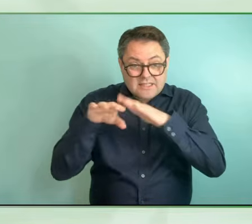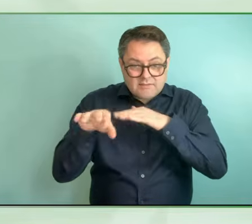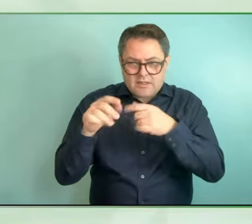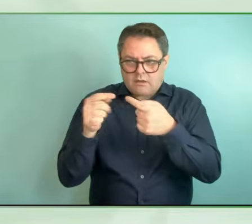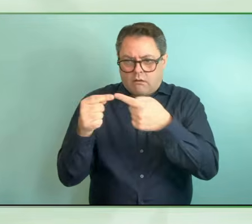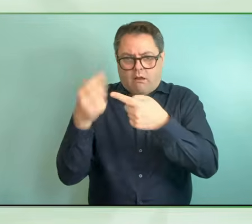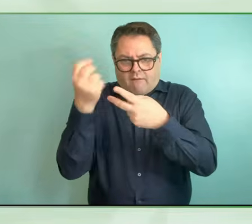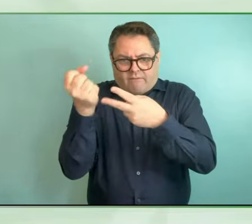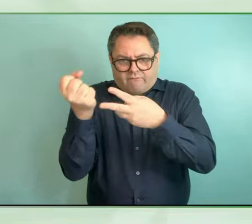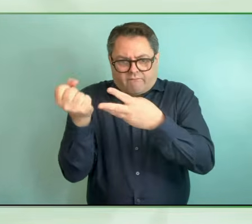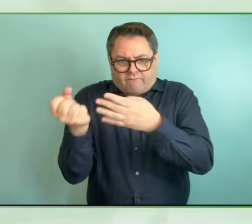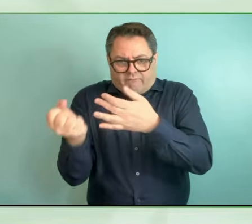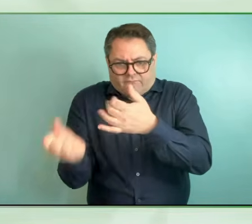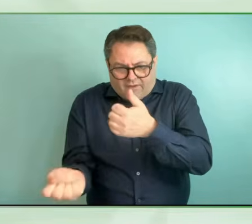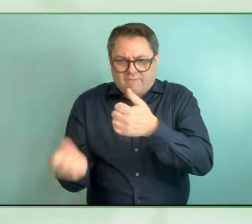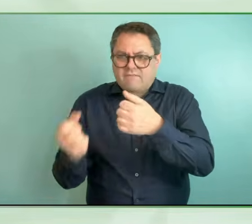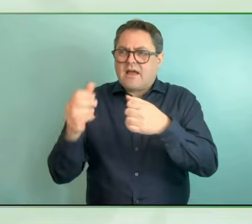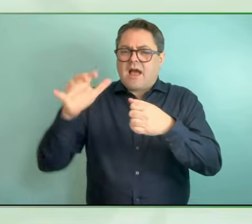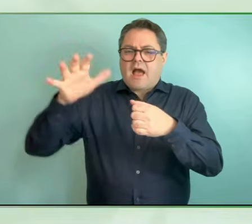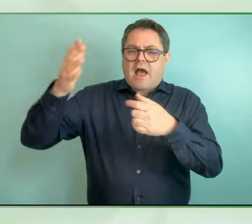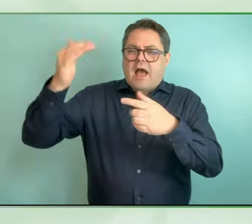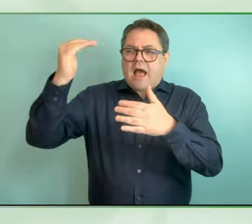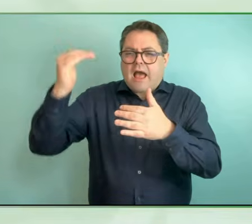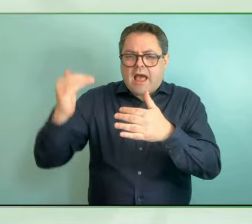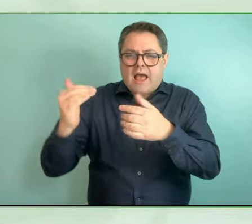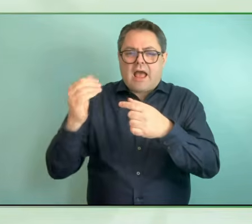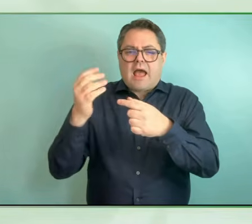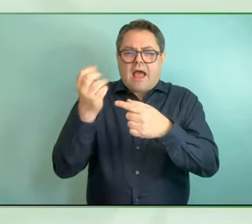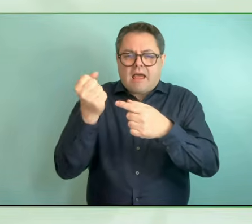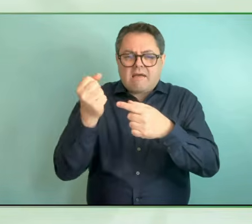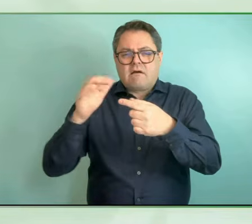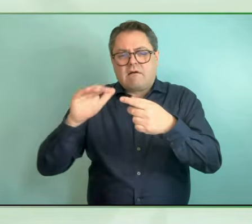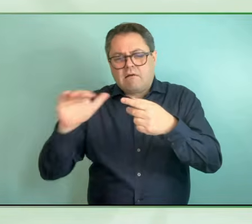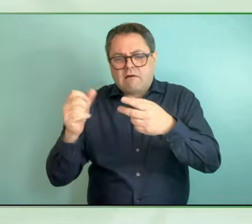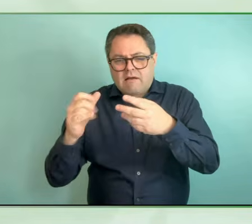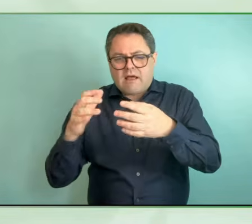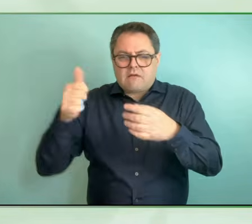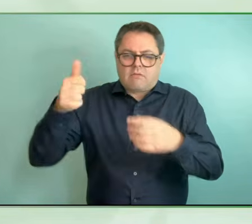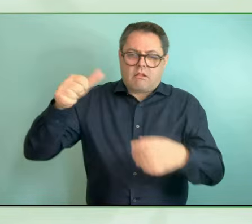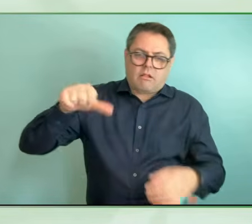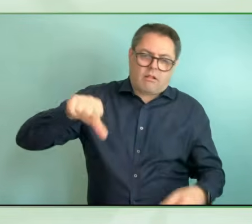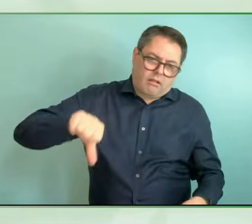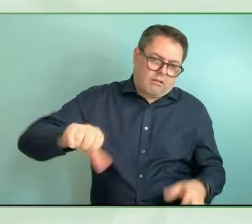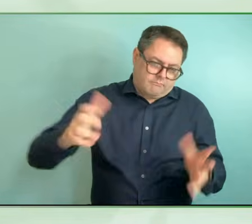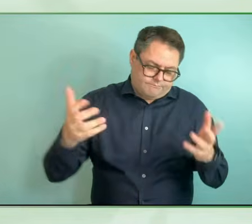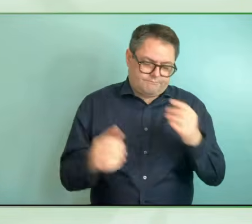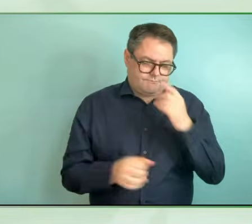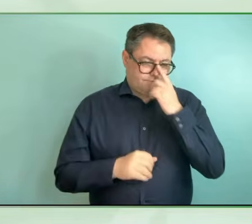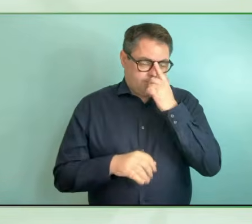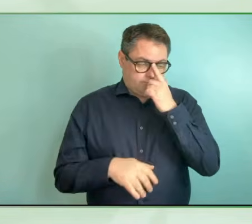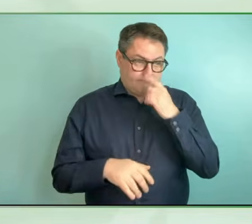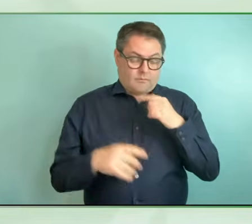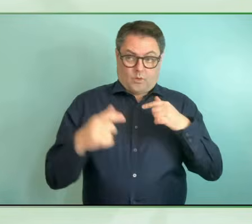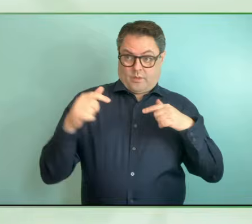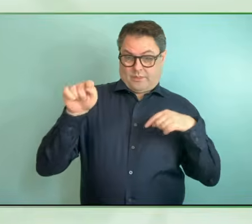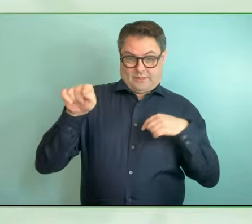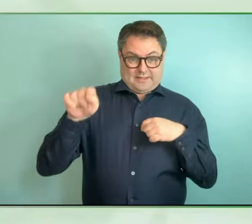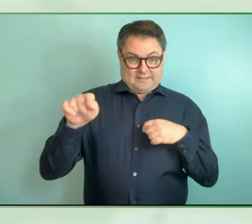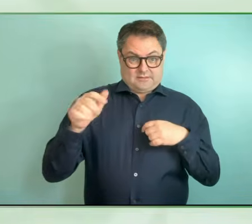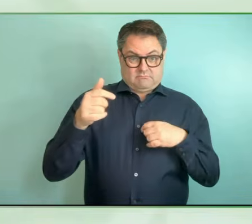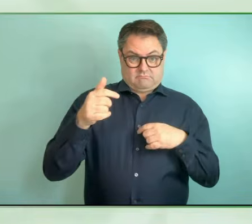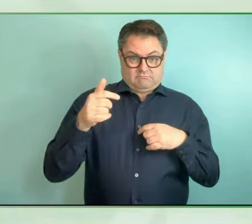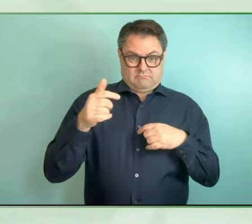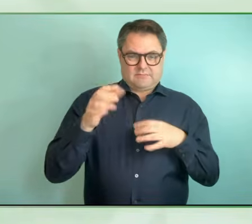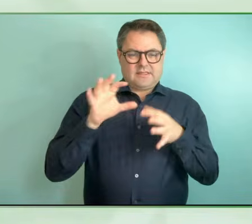on the regional level. So at the moment we have the scores for the 16